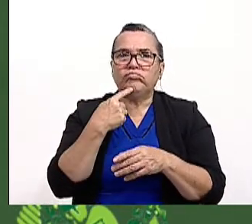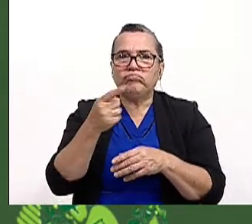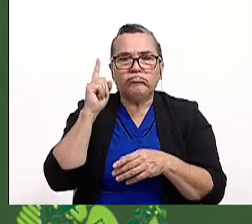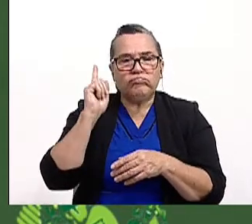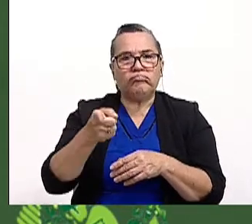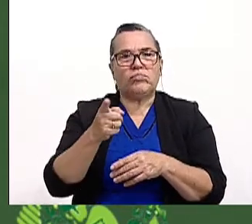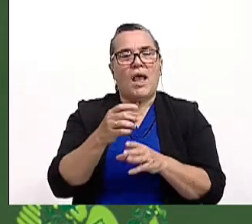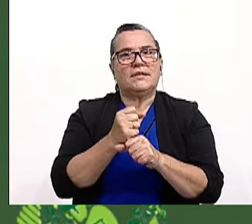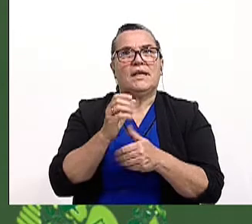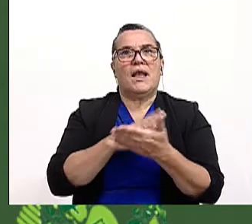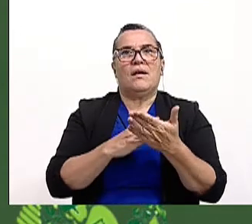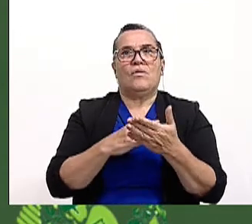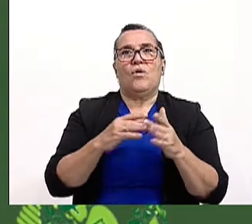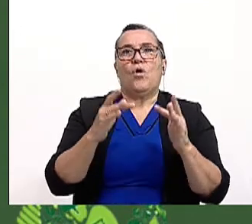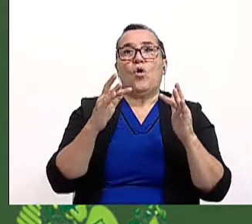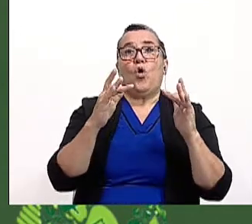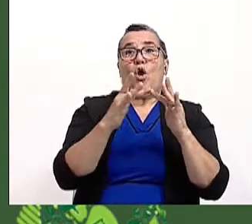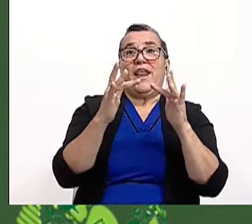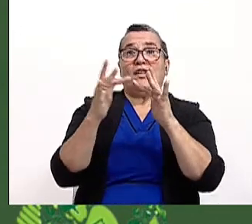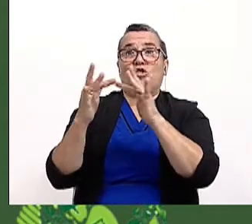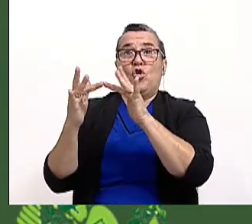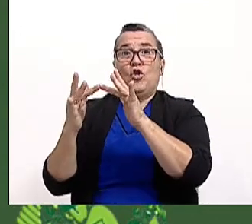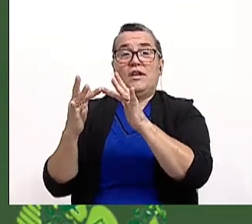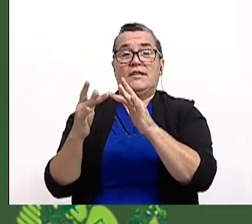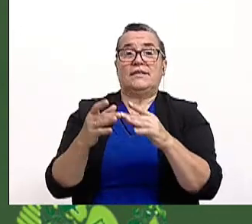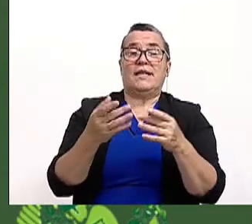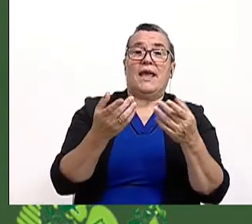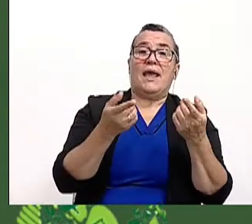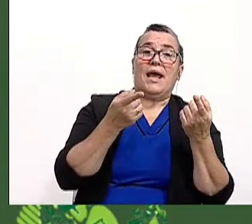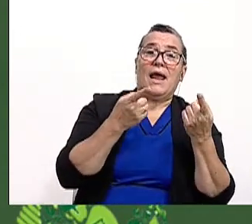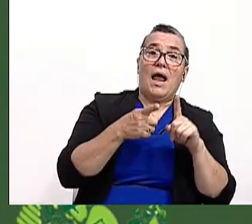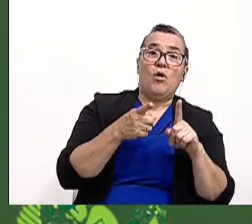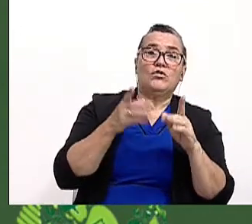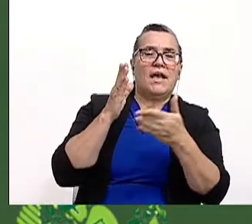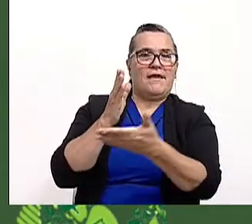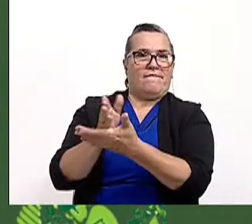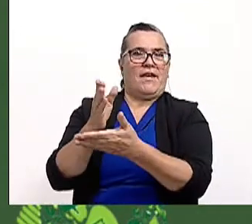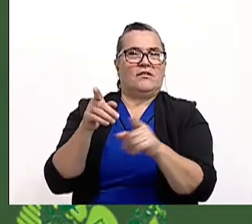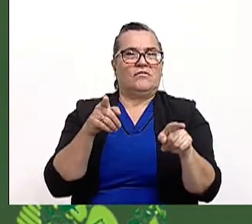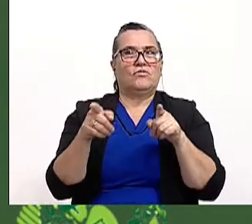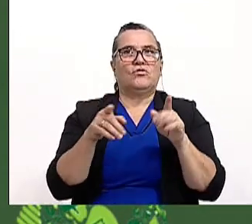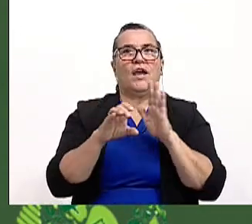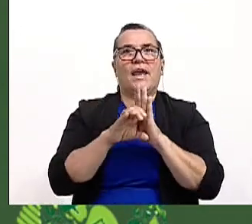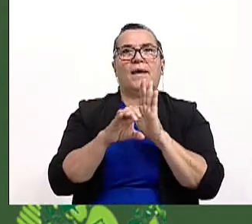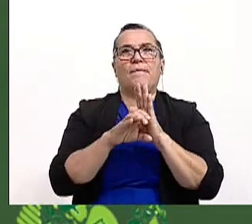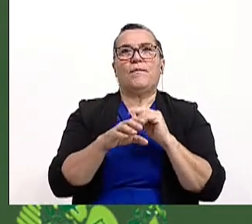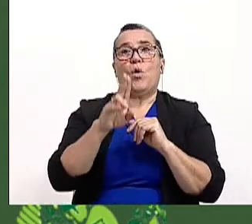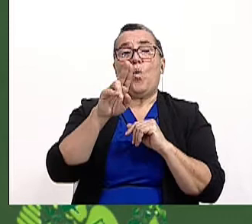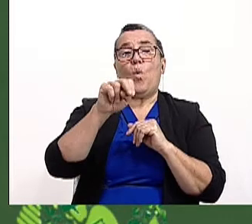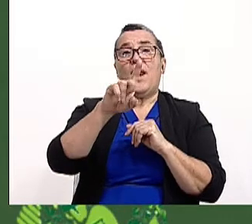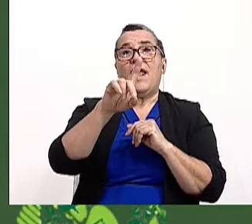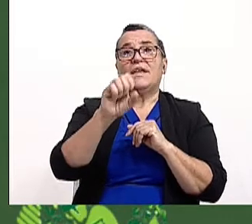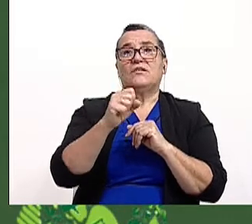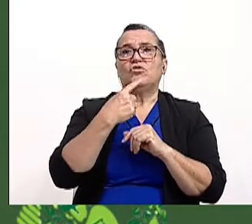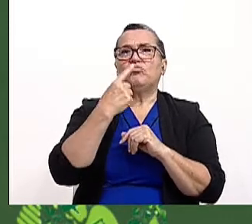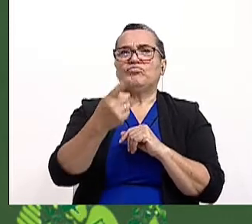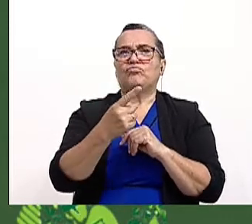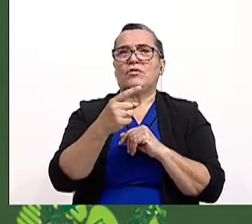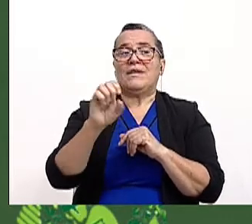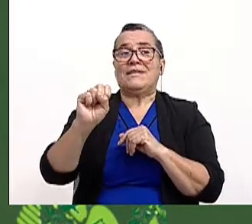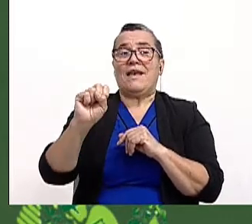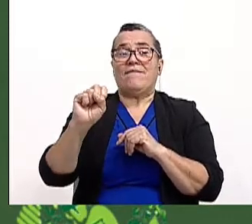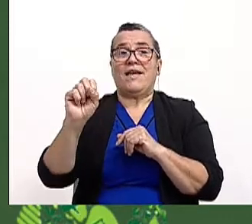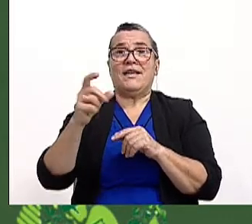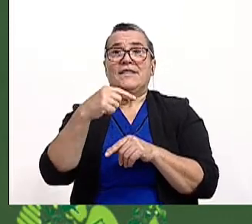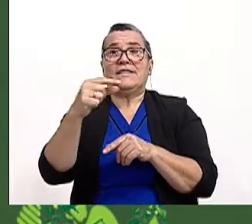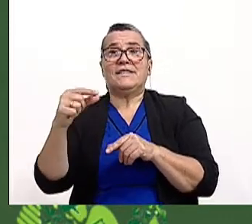the connector for cause and effect. Look at the example. UNESCO declared Sabegre River a